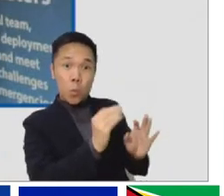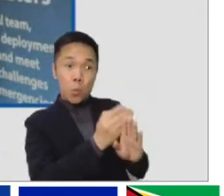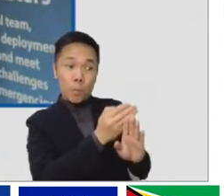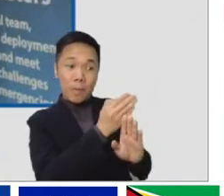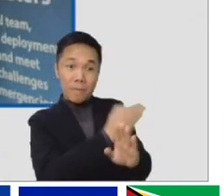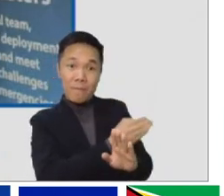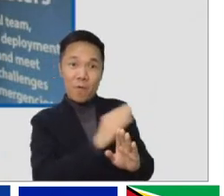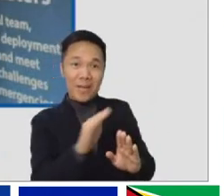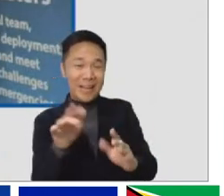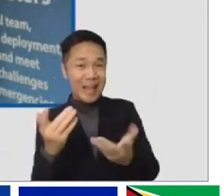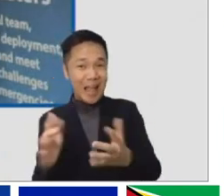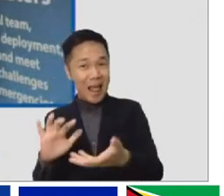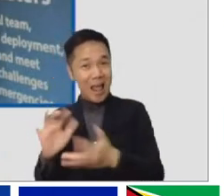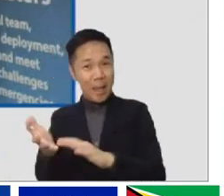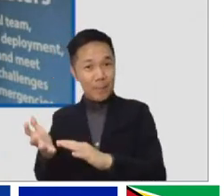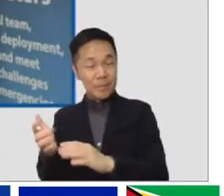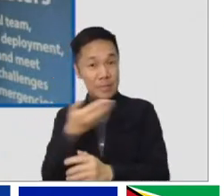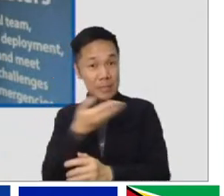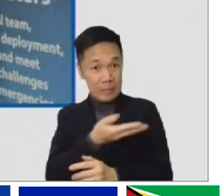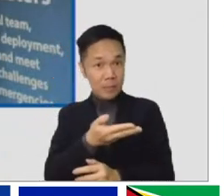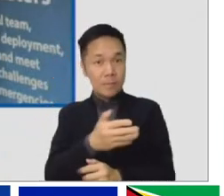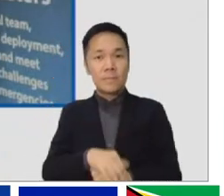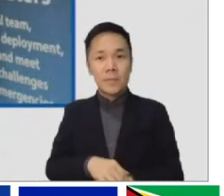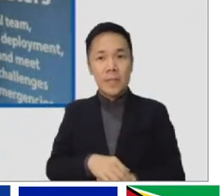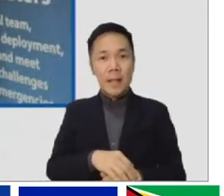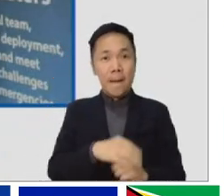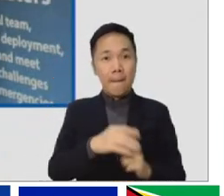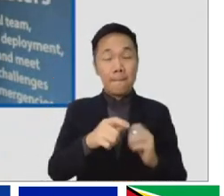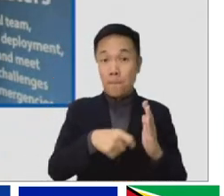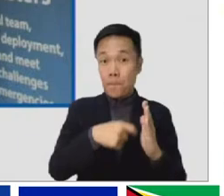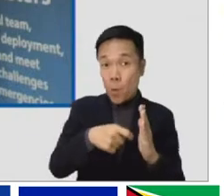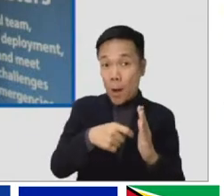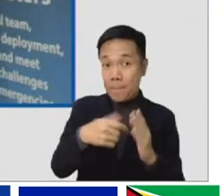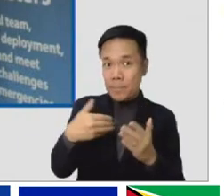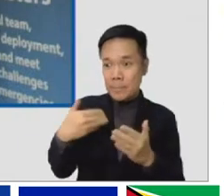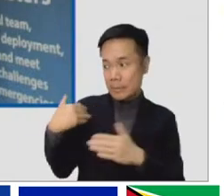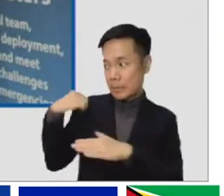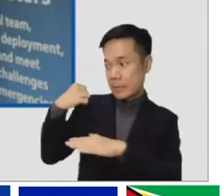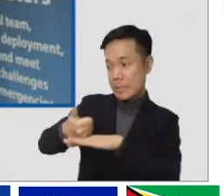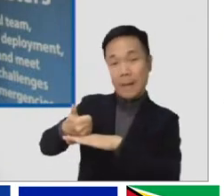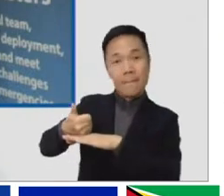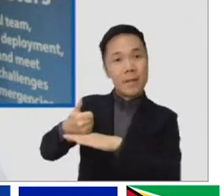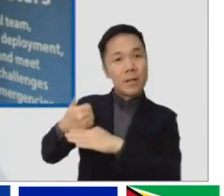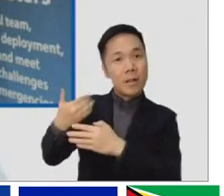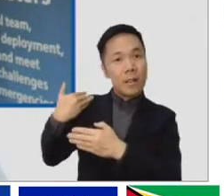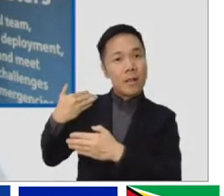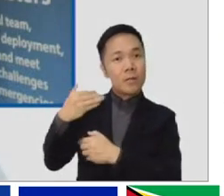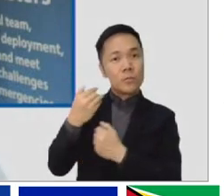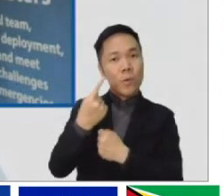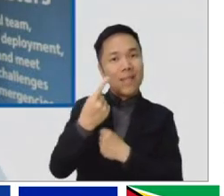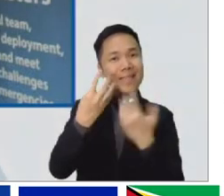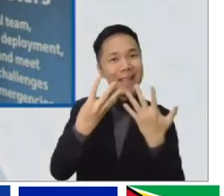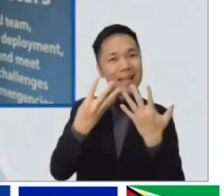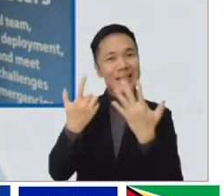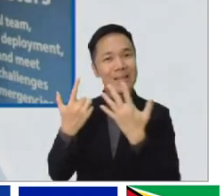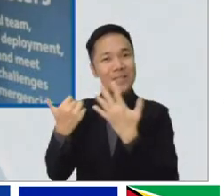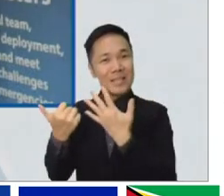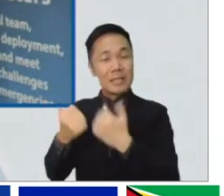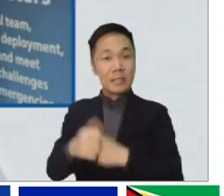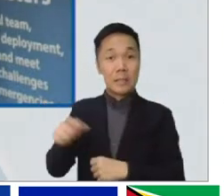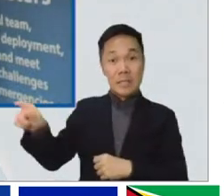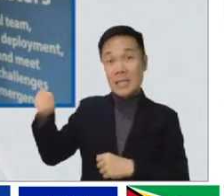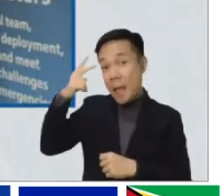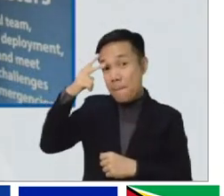program that was established in 1976. But after the earthquake in Mexico and other countries in